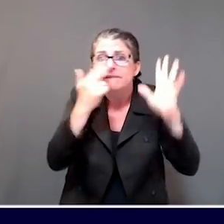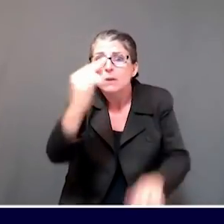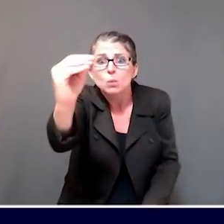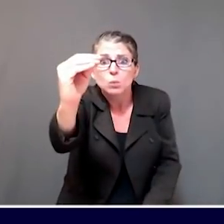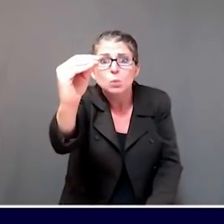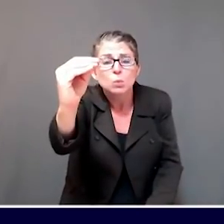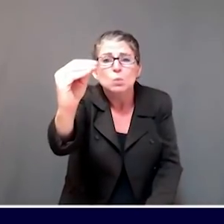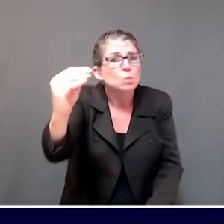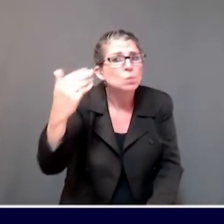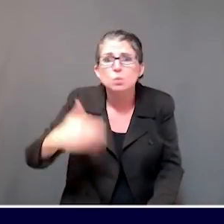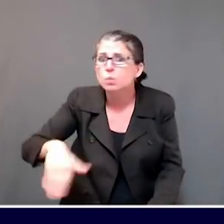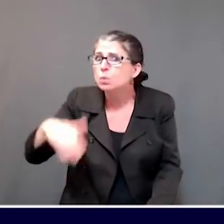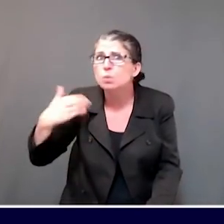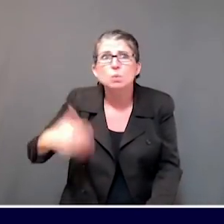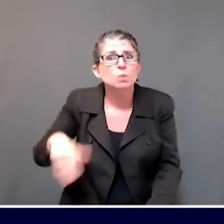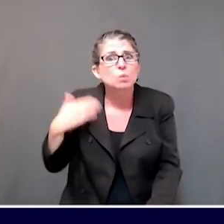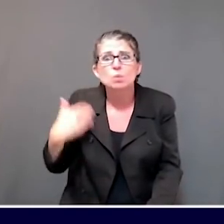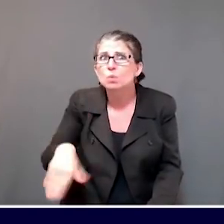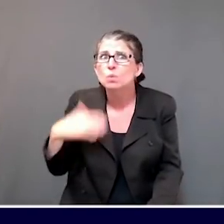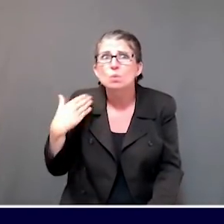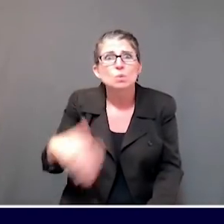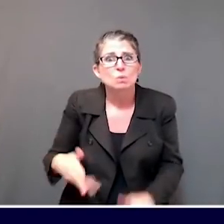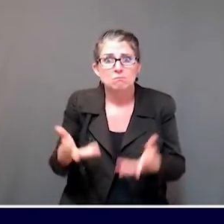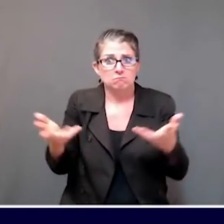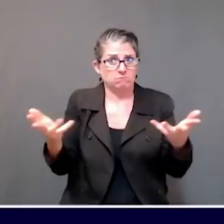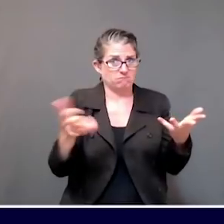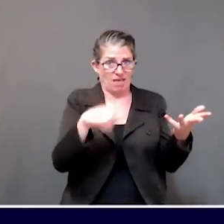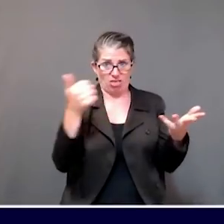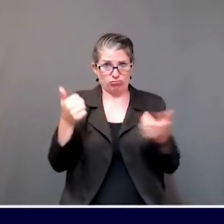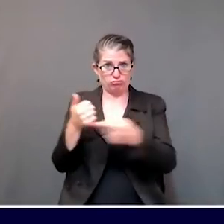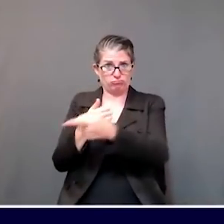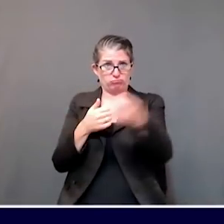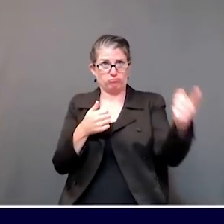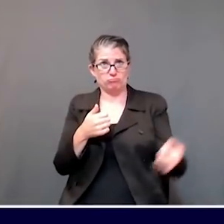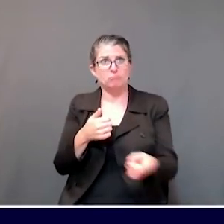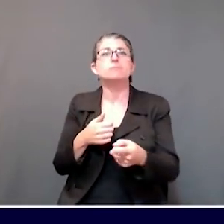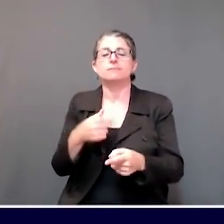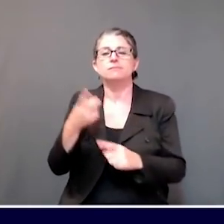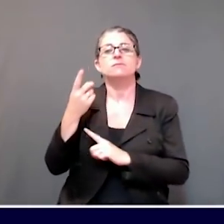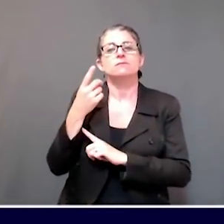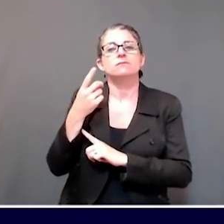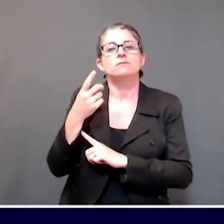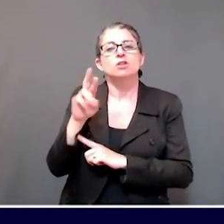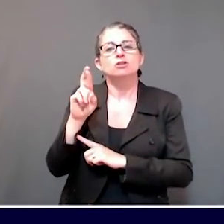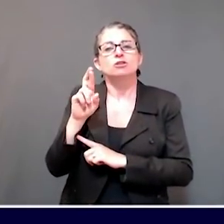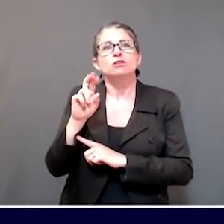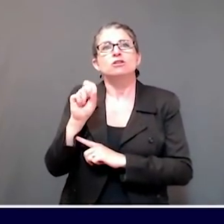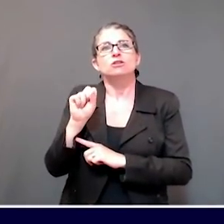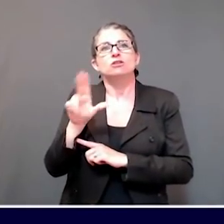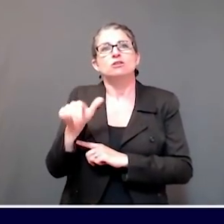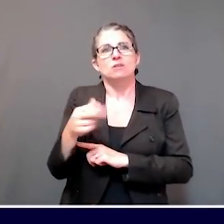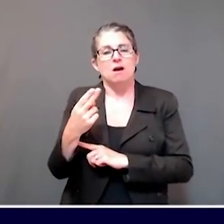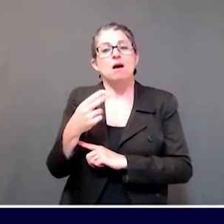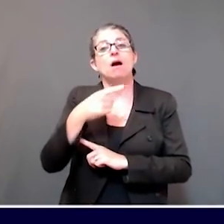also chime in. Rose, you mentioned some of the metrics that are the most important right now. Of